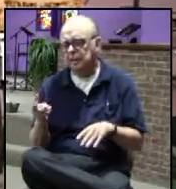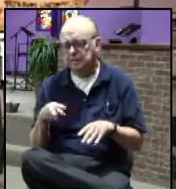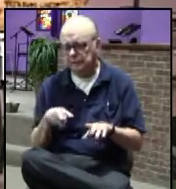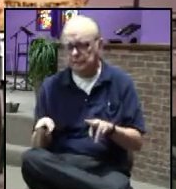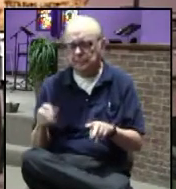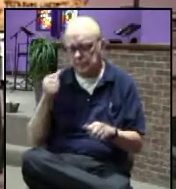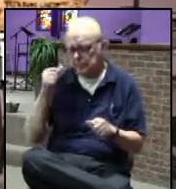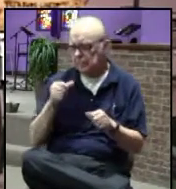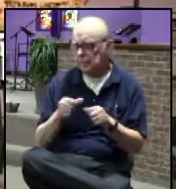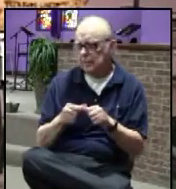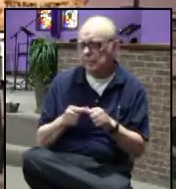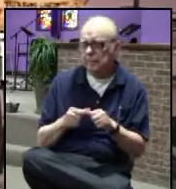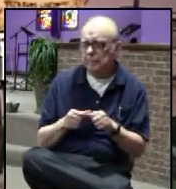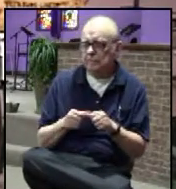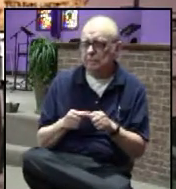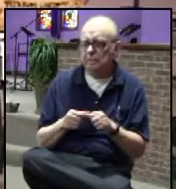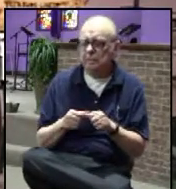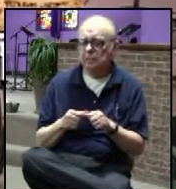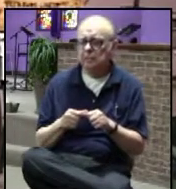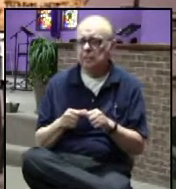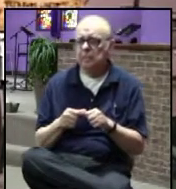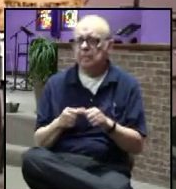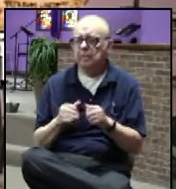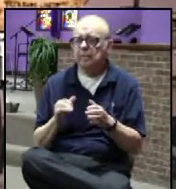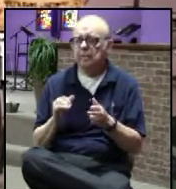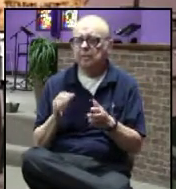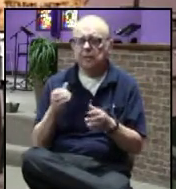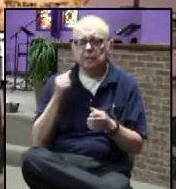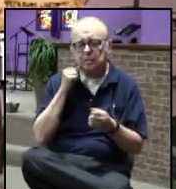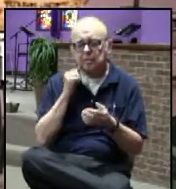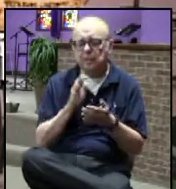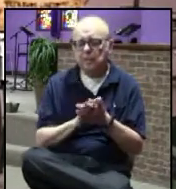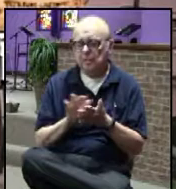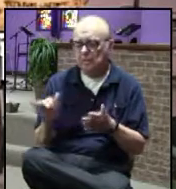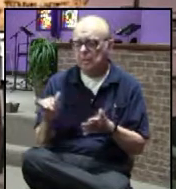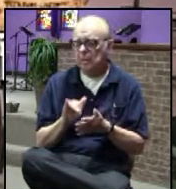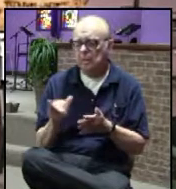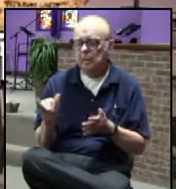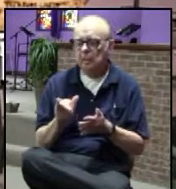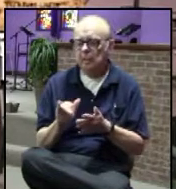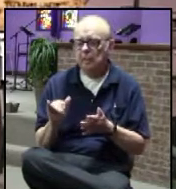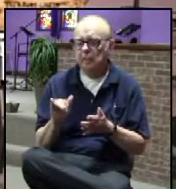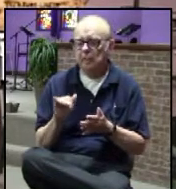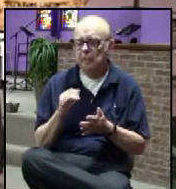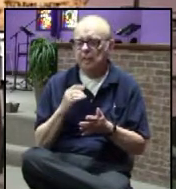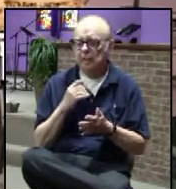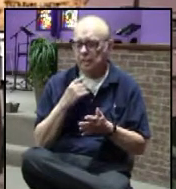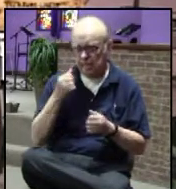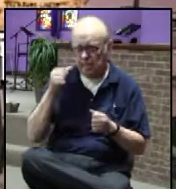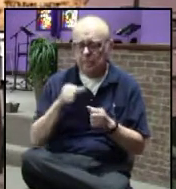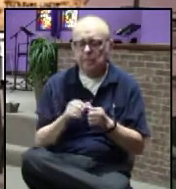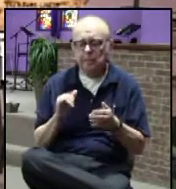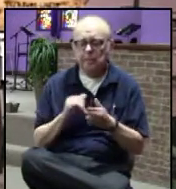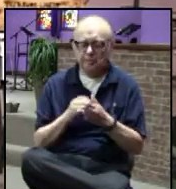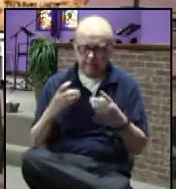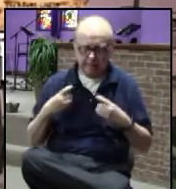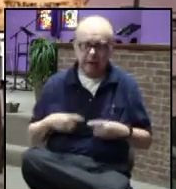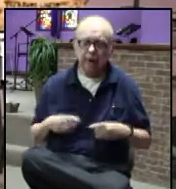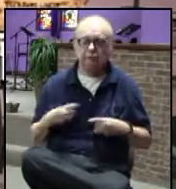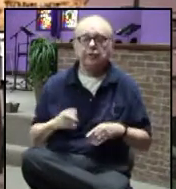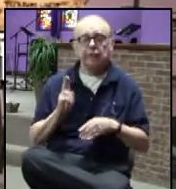and remembering, and my wife too said, remember that dress that I had